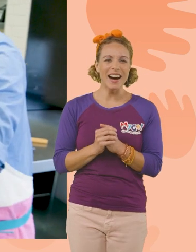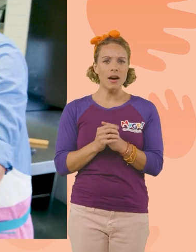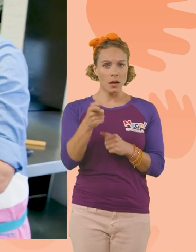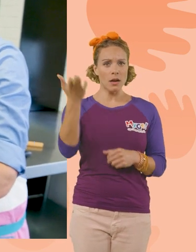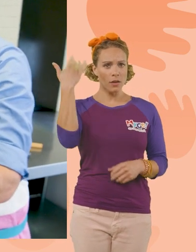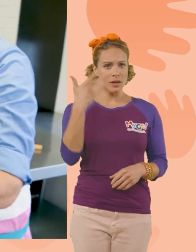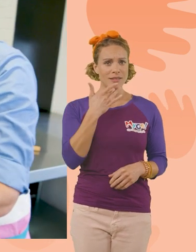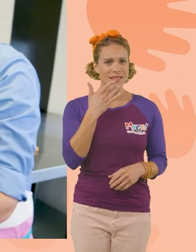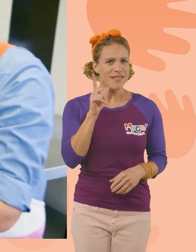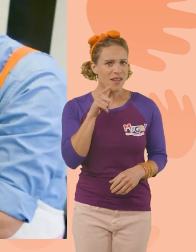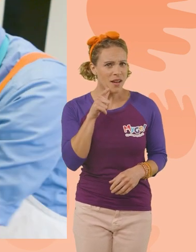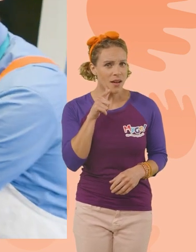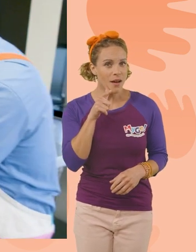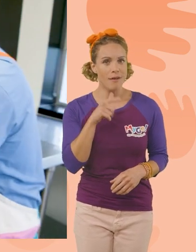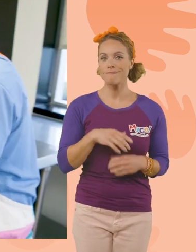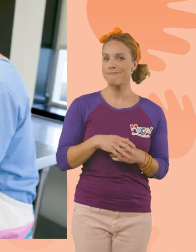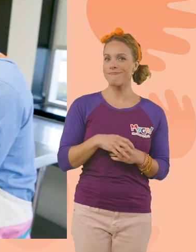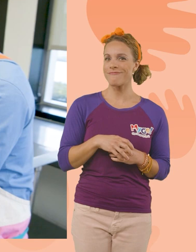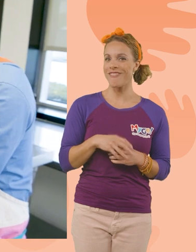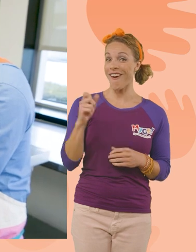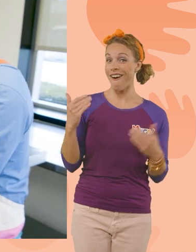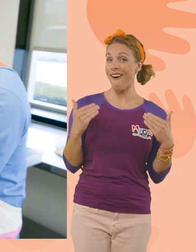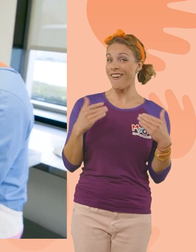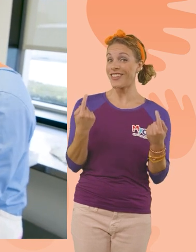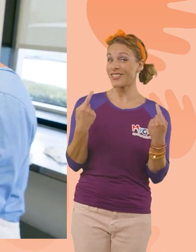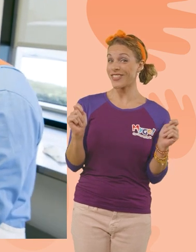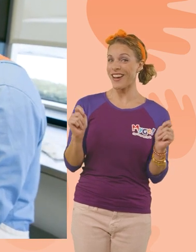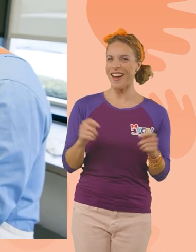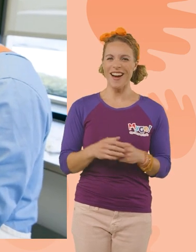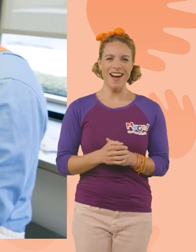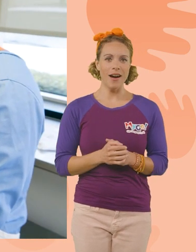Have you ever tasted a lemon before? Okay, let's try some.